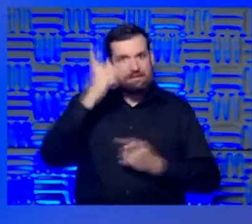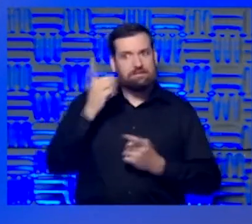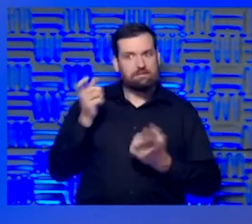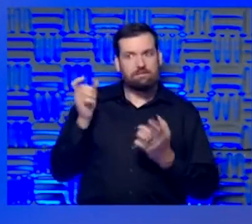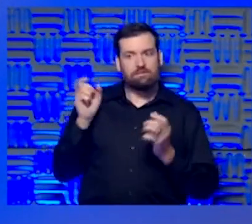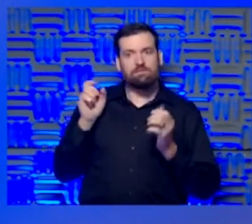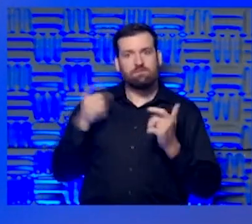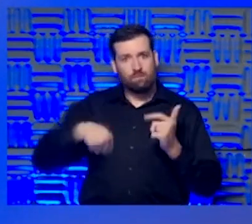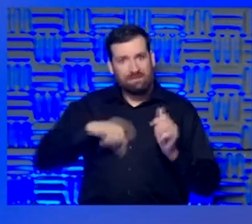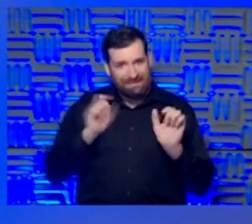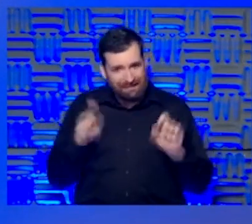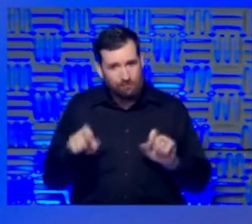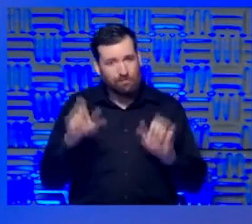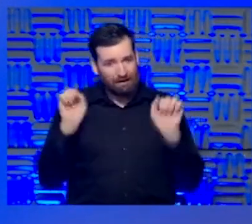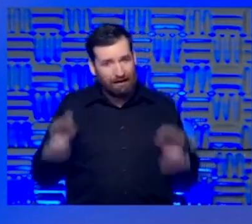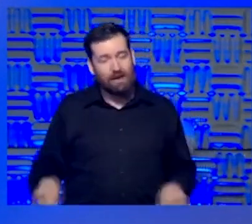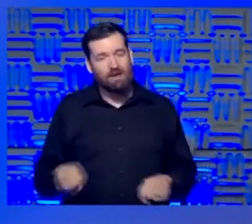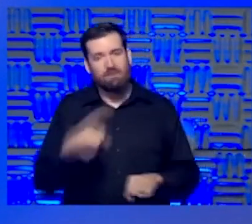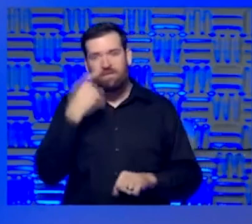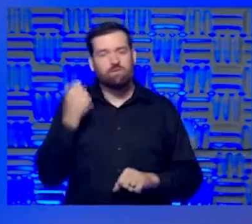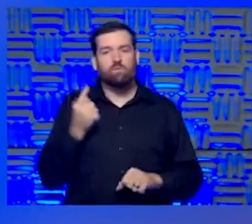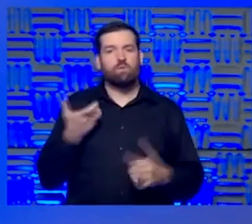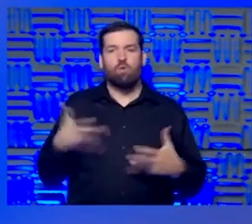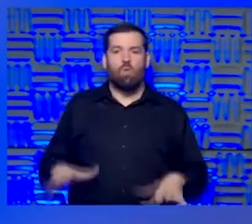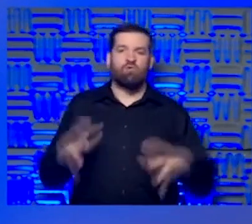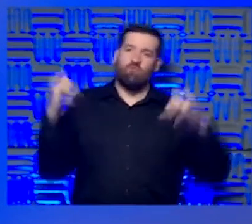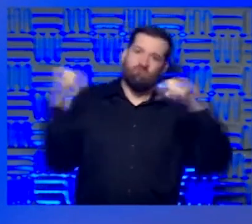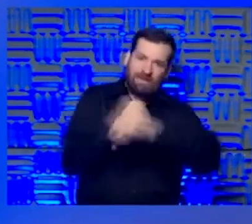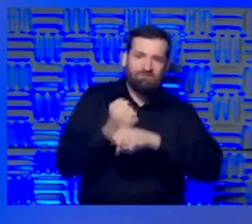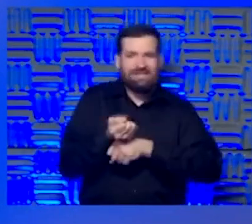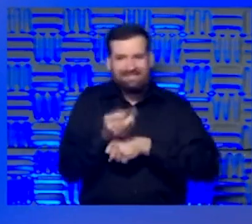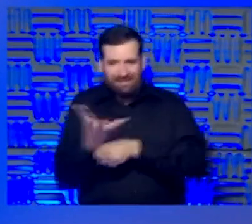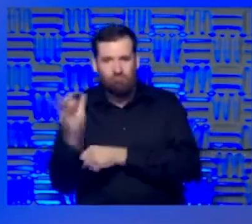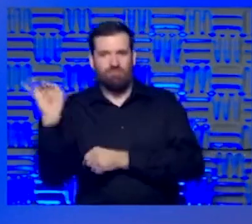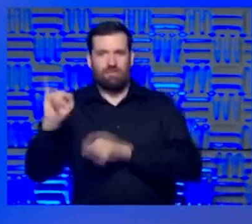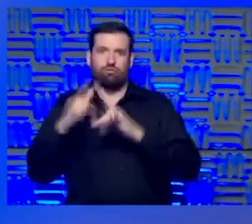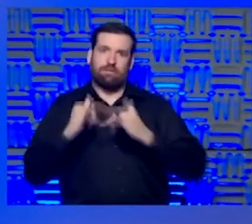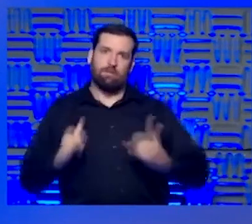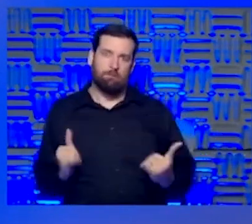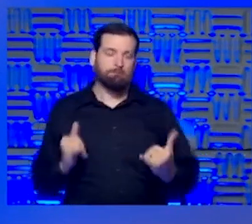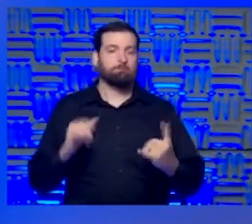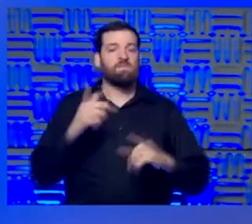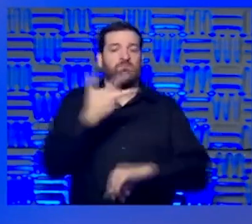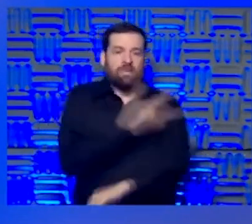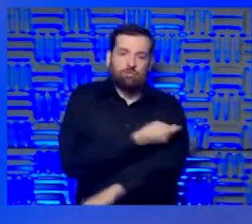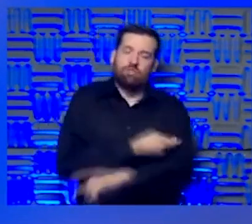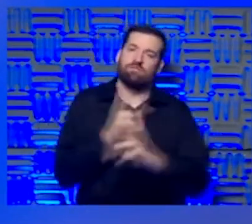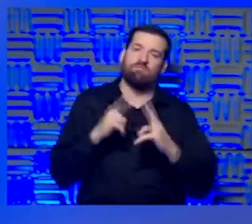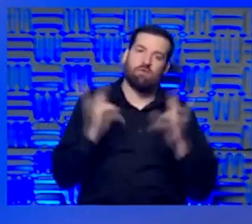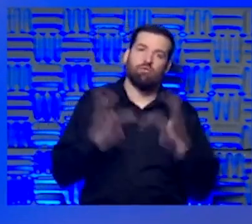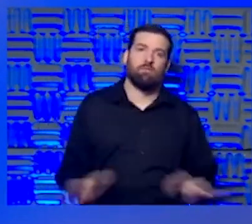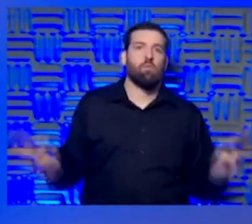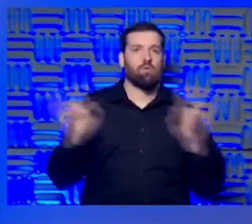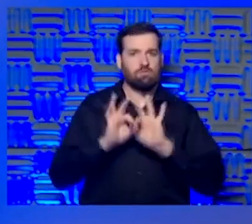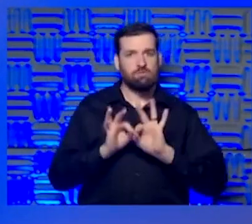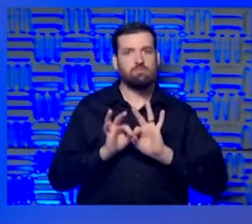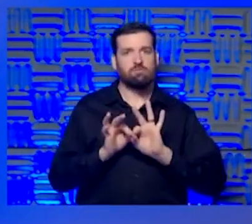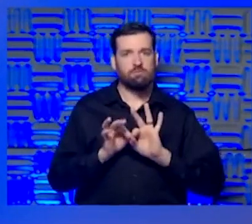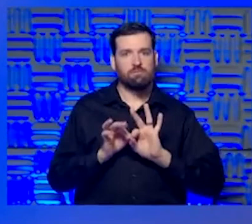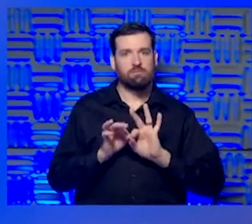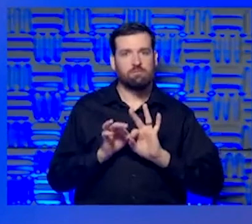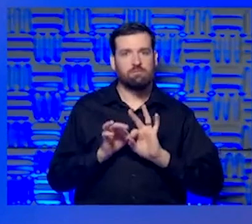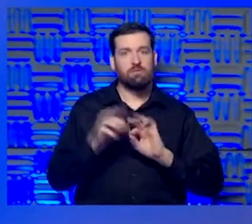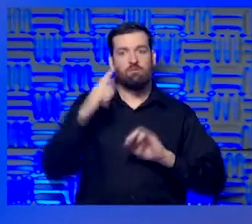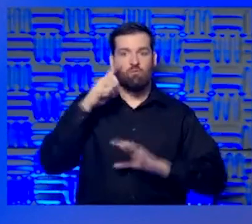prevent, because we don't want to be dealing with multiple wars on multiple fronts. So vaccination is very important for